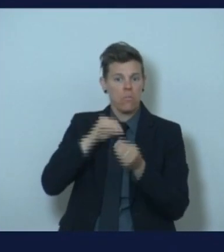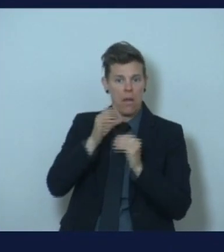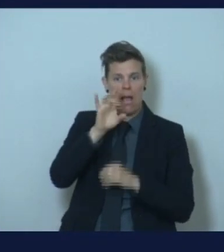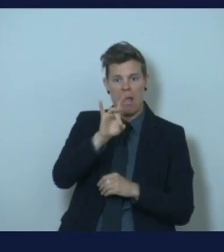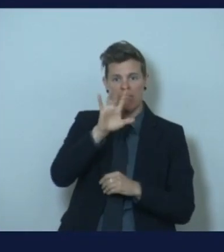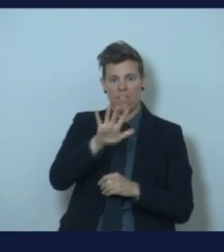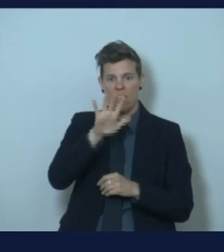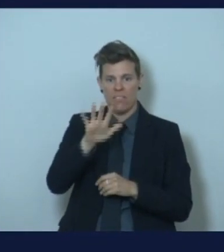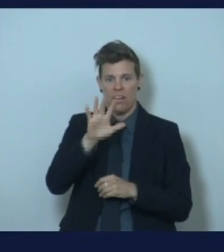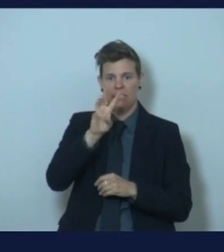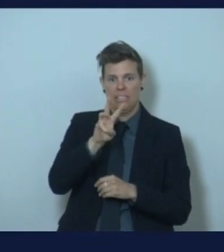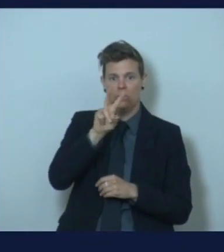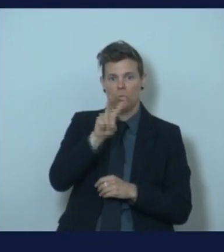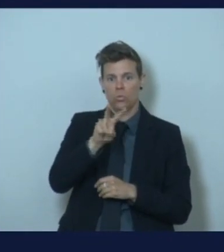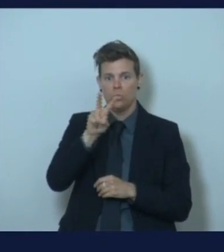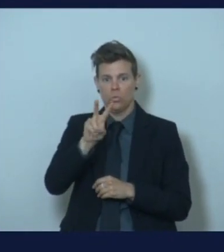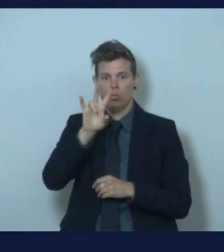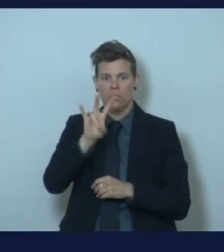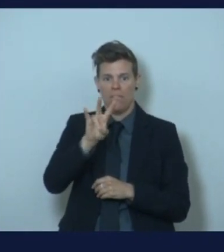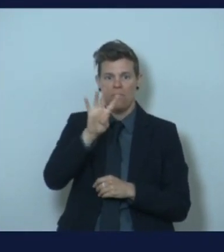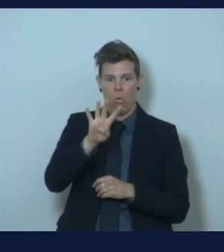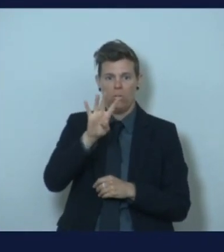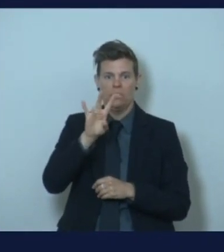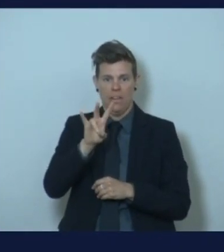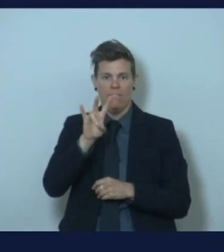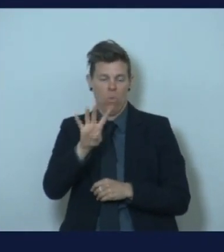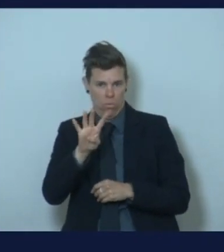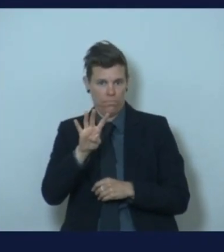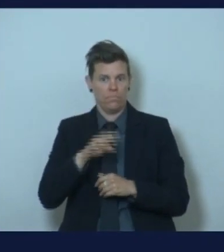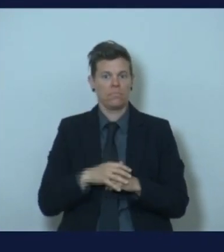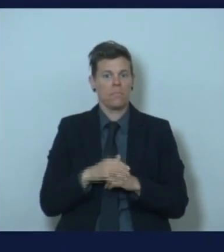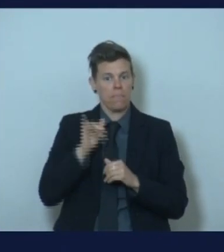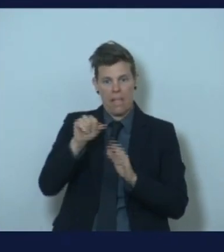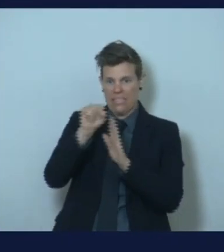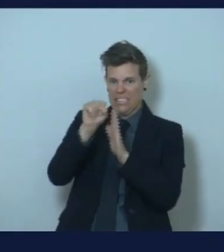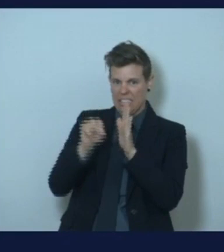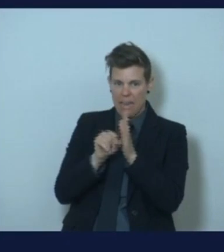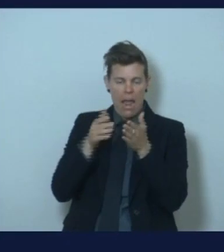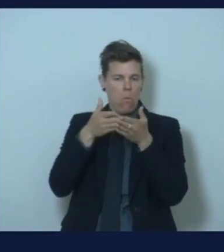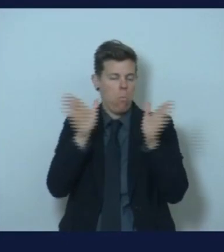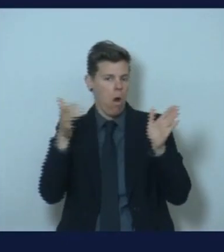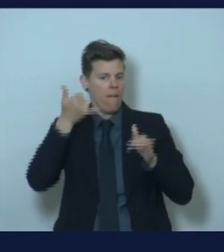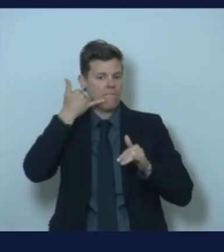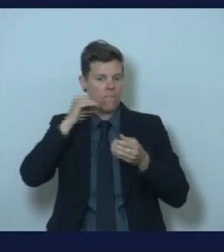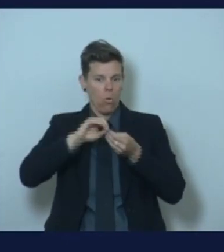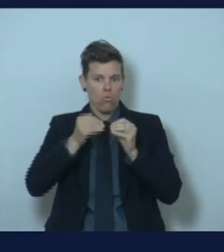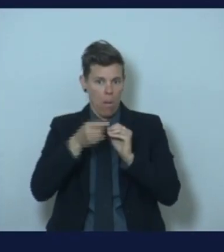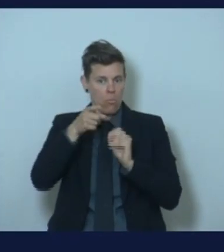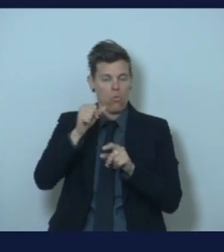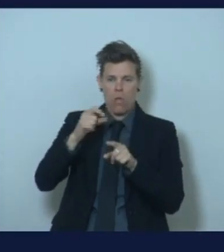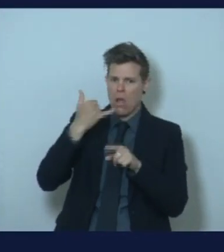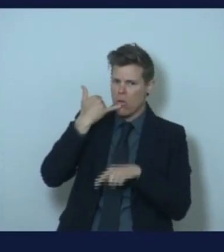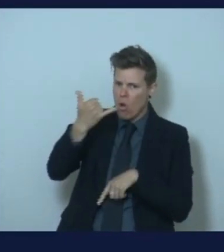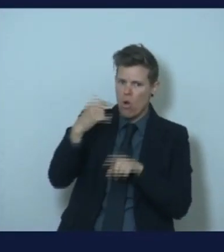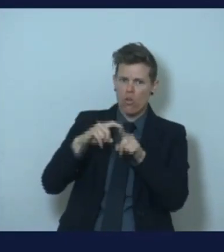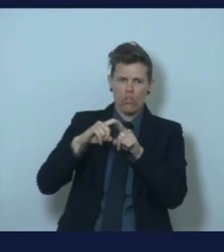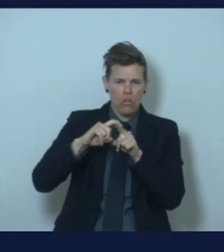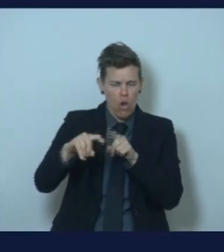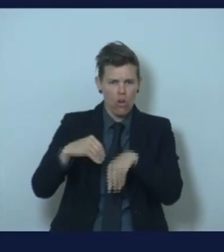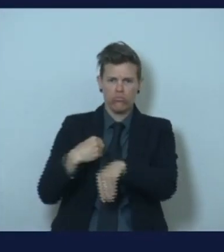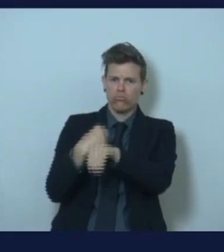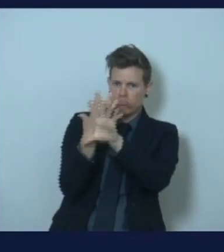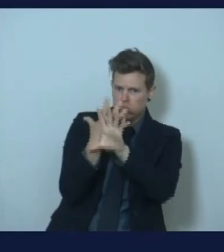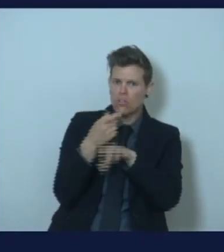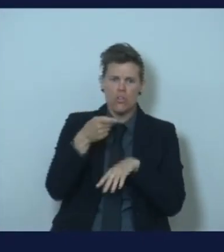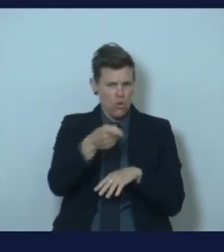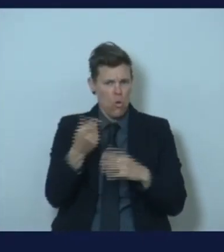855-662-7474. This is a statewide mental health crisis line for anyone who's concerned about suicidal thoughts, substance